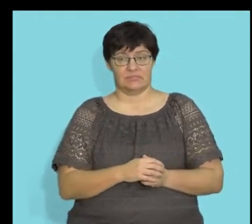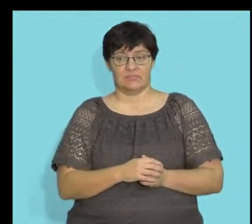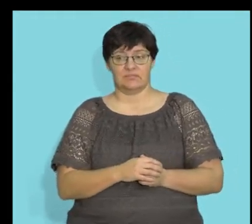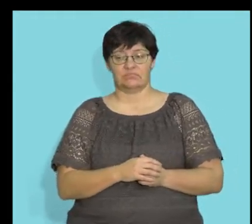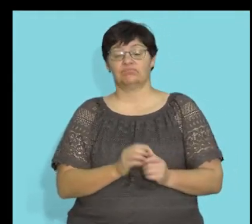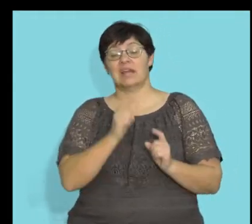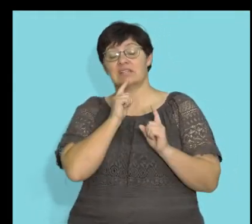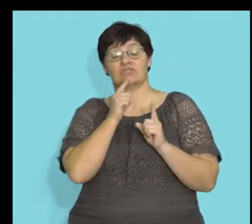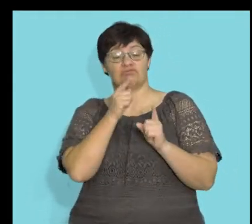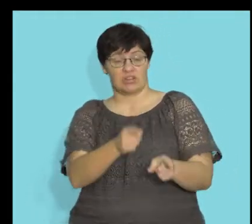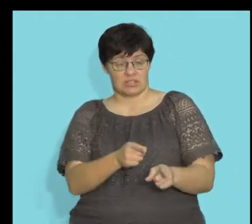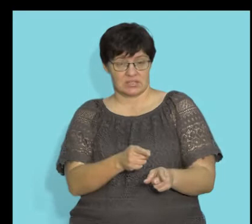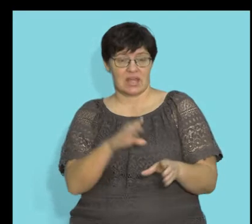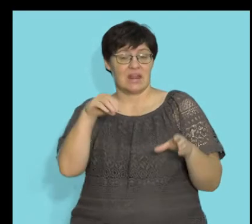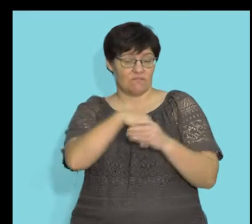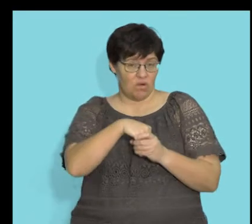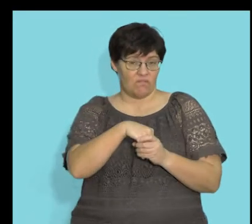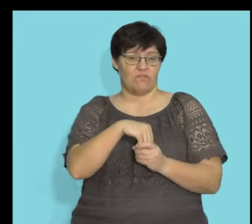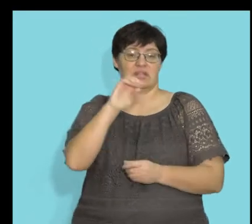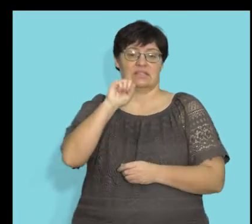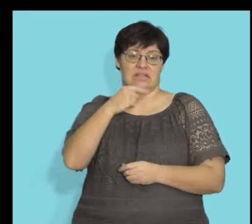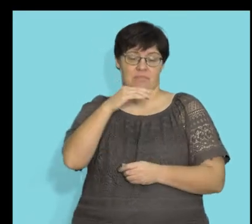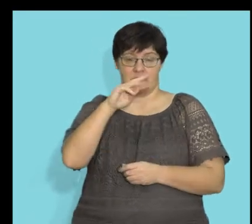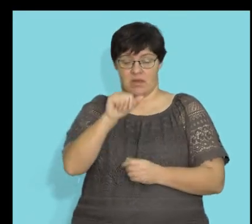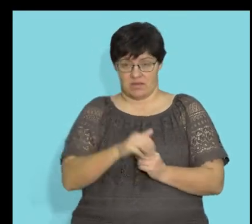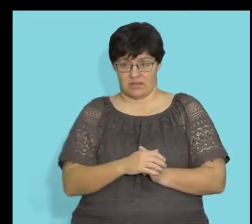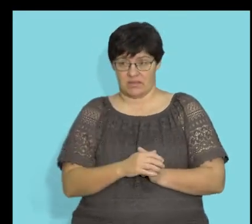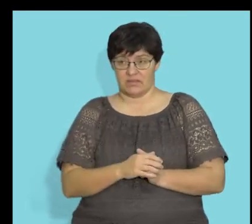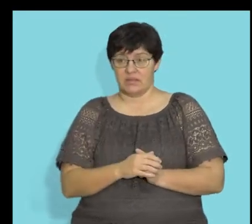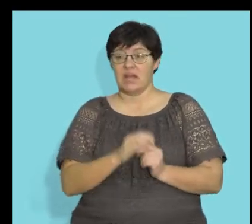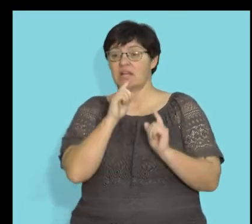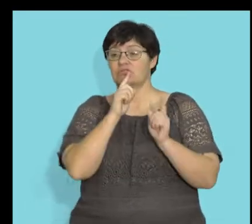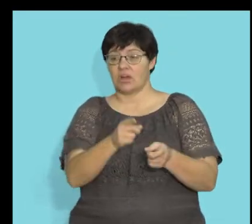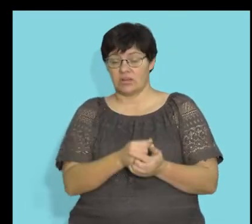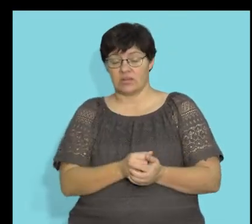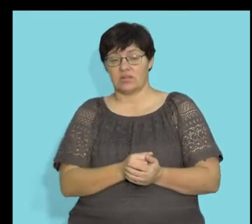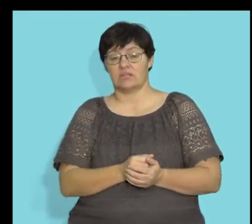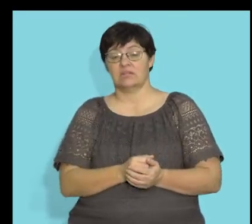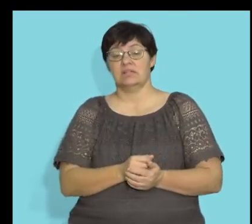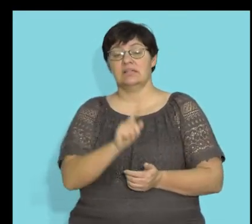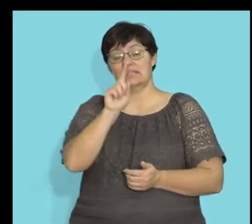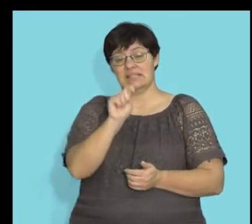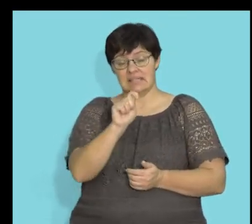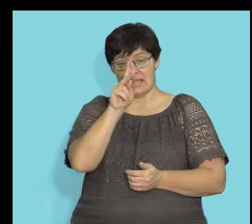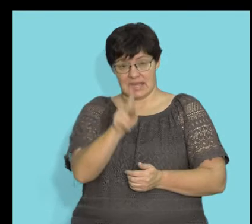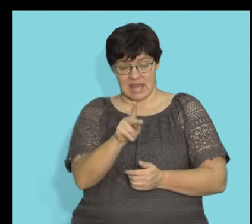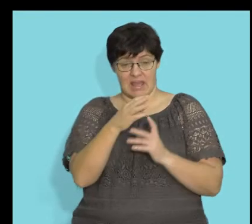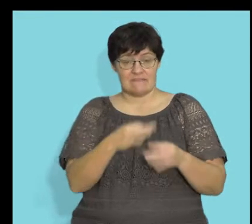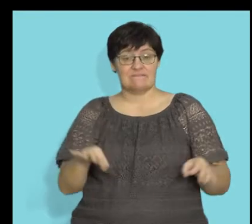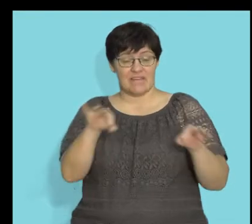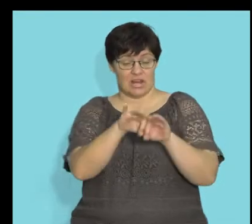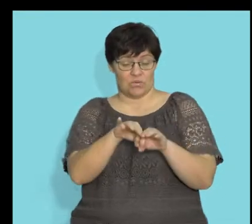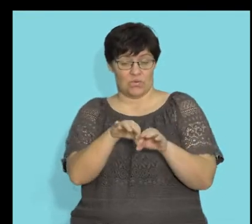is an instruction involving sigma. So you have been instructed to add the values of